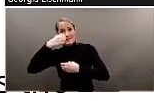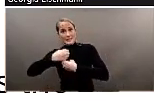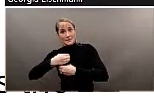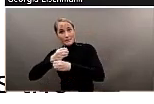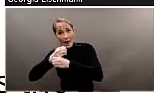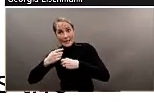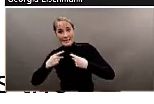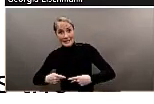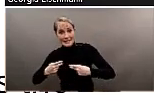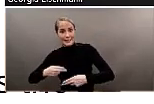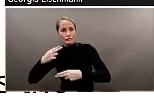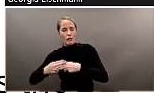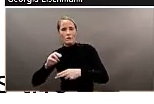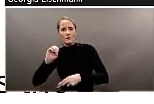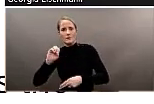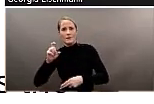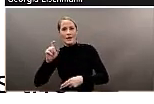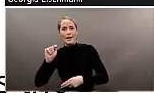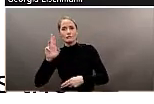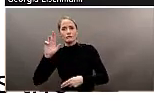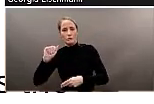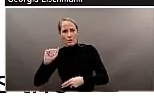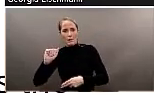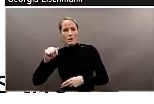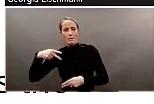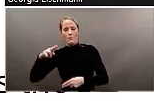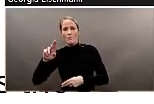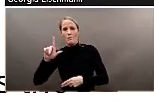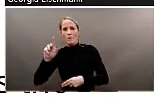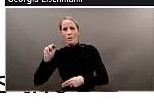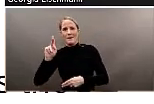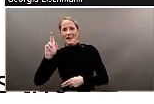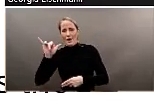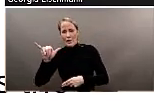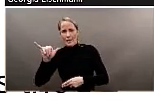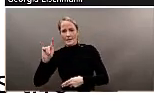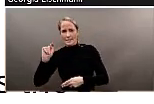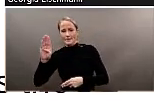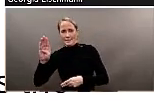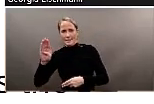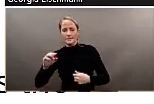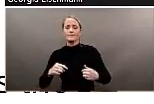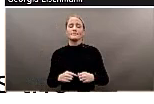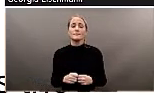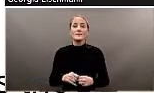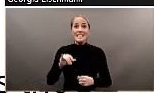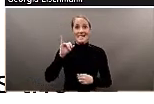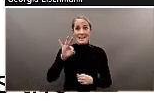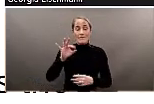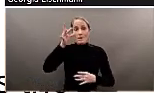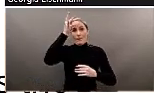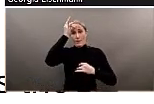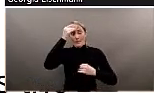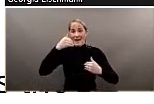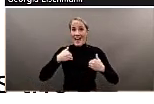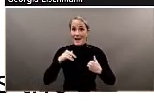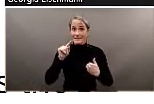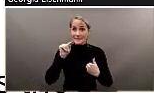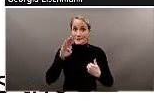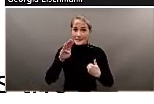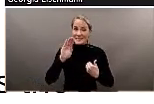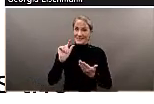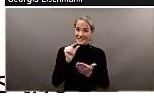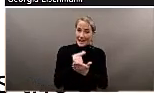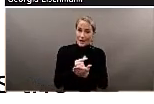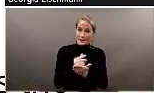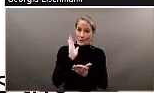So the spine, the kidneys, or the brain. And not everyone who's infected with TB becomes sick, and that's where I want to talk about a couple of terms on the next